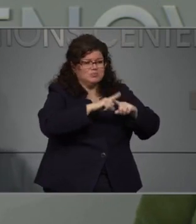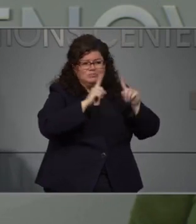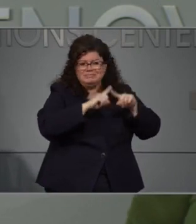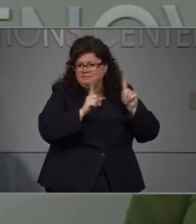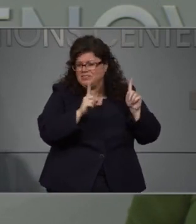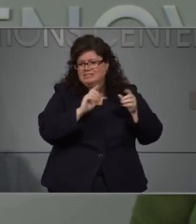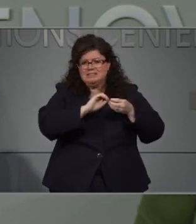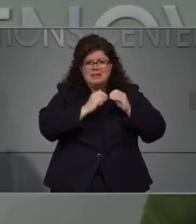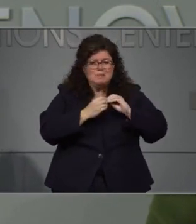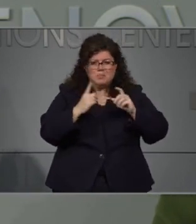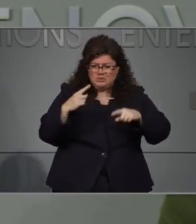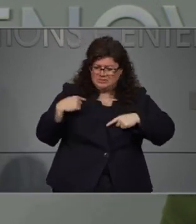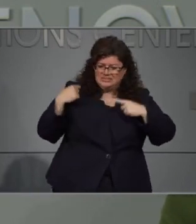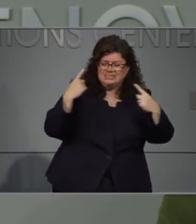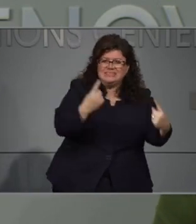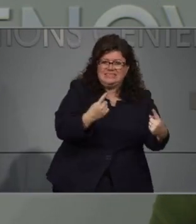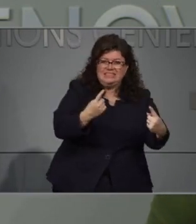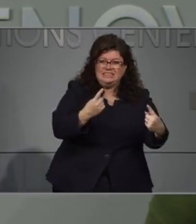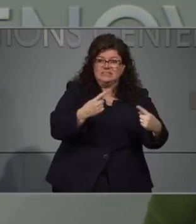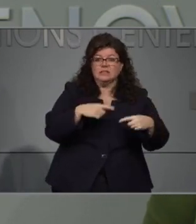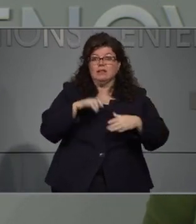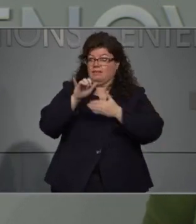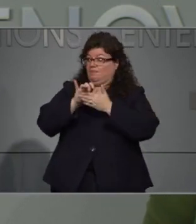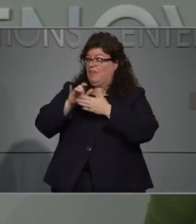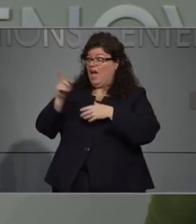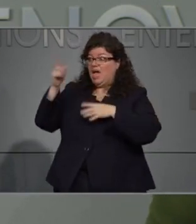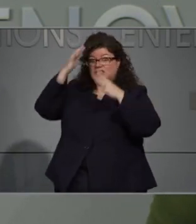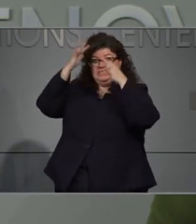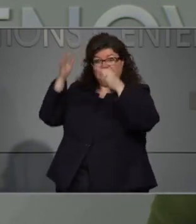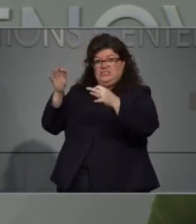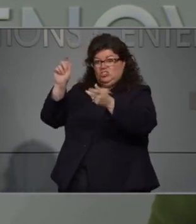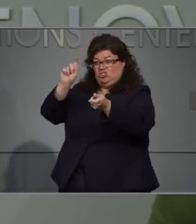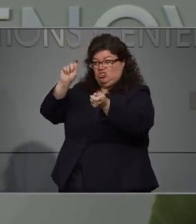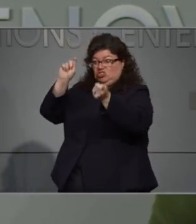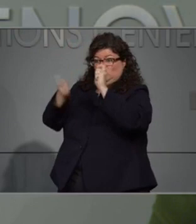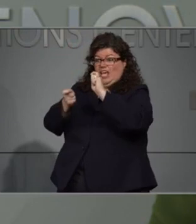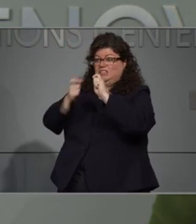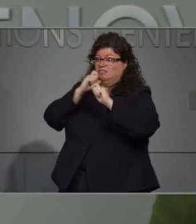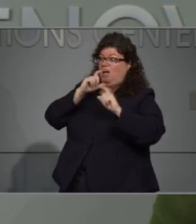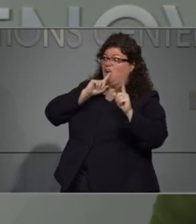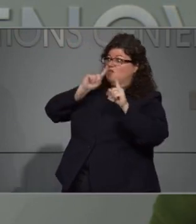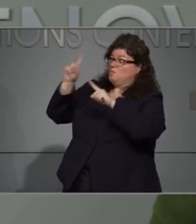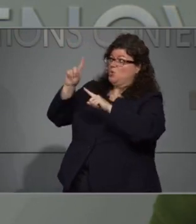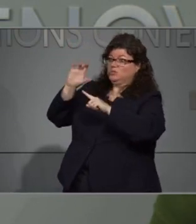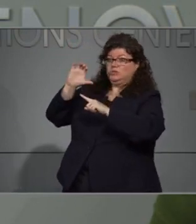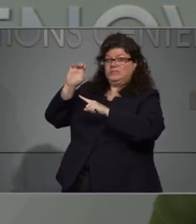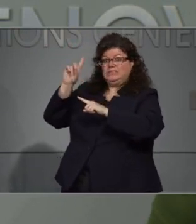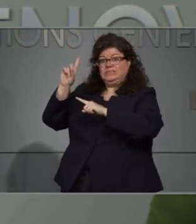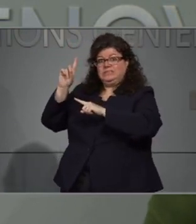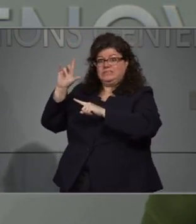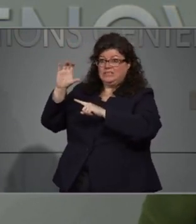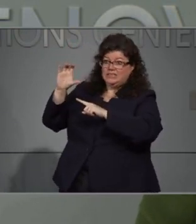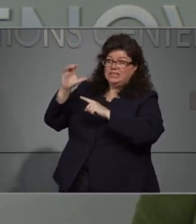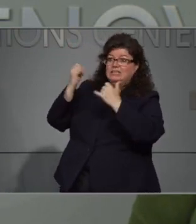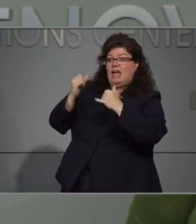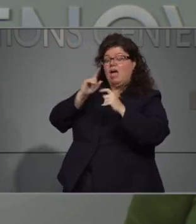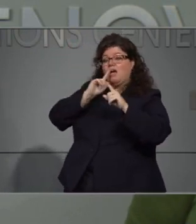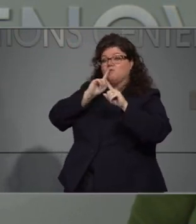as we've gone. This wasn't a very abrupt change. I don't think we got any warning that it was coming. And so